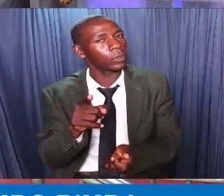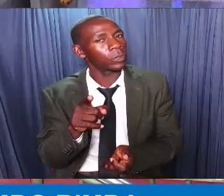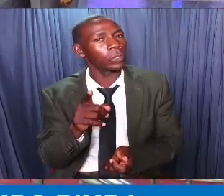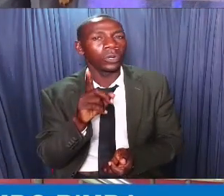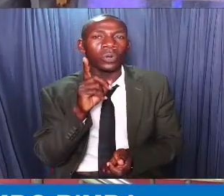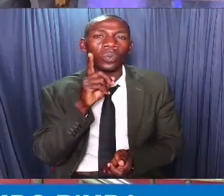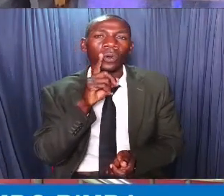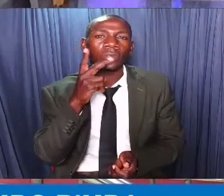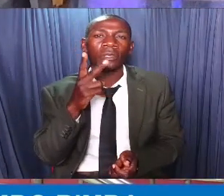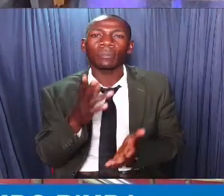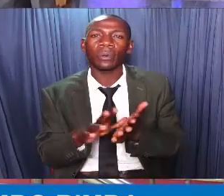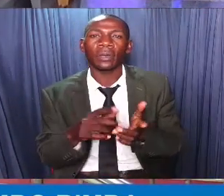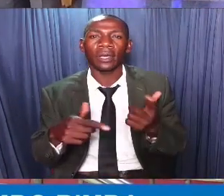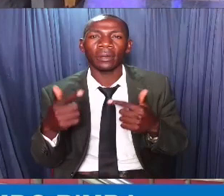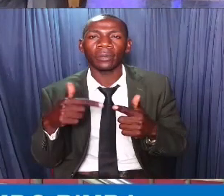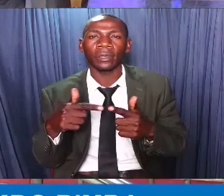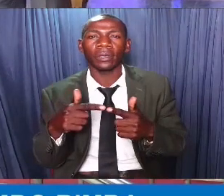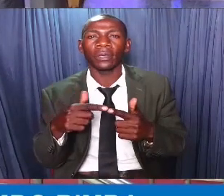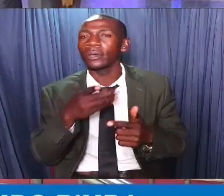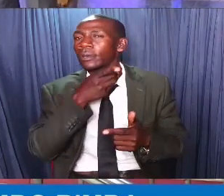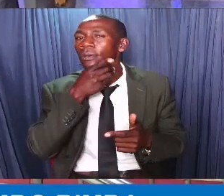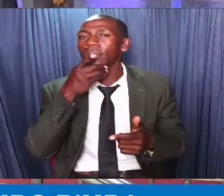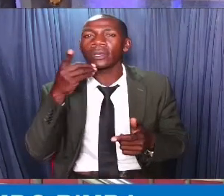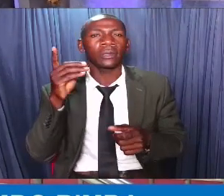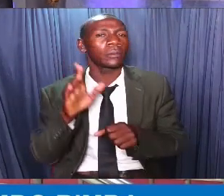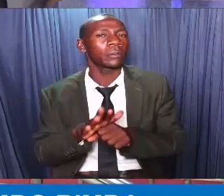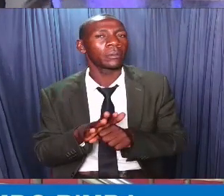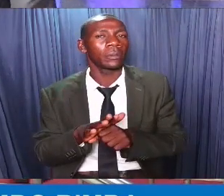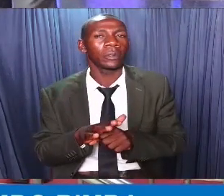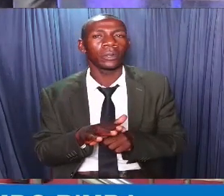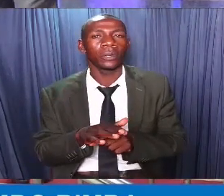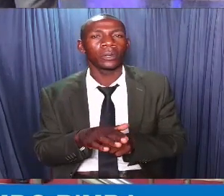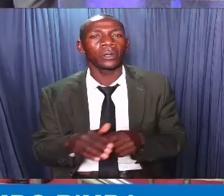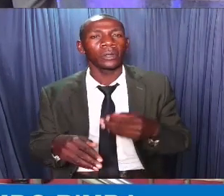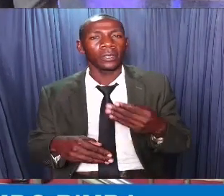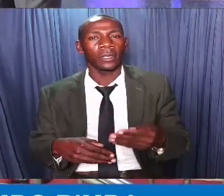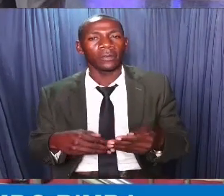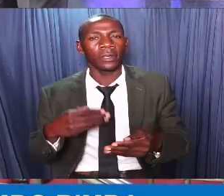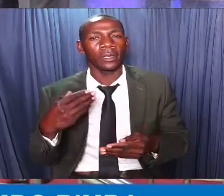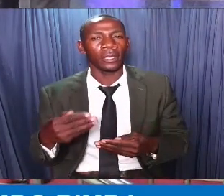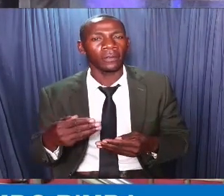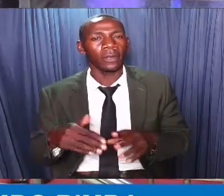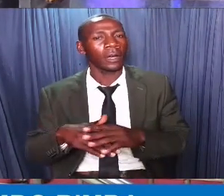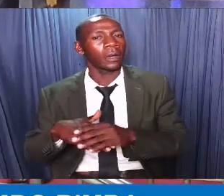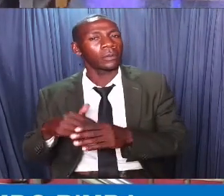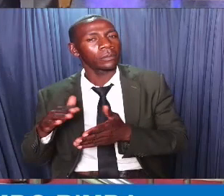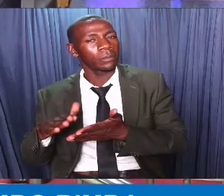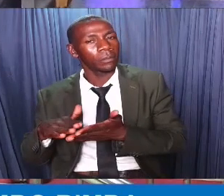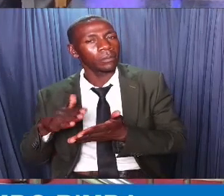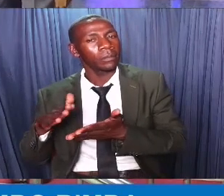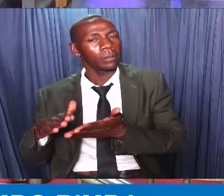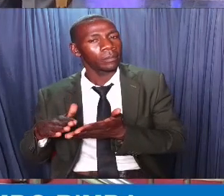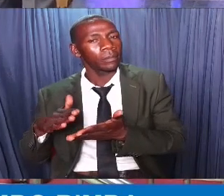uone dhiki imekuja. Tomorrow see tribulation coming. Umekaukiwa. You are devastated. Huwa anakutoa pole pole sana. Normally he takes you out slowly.